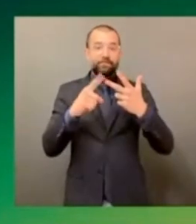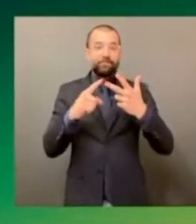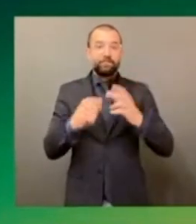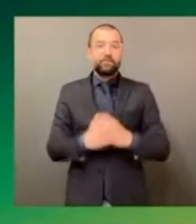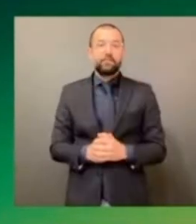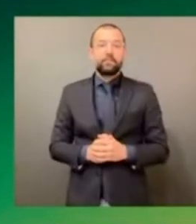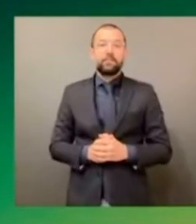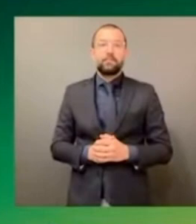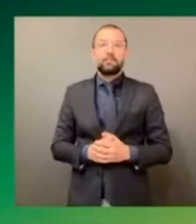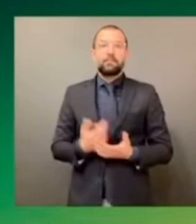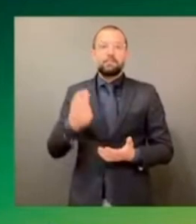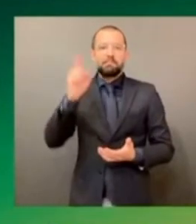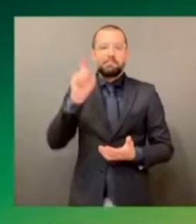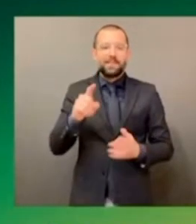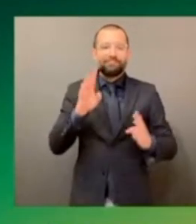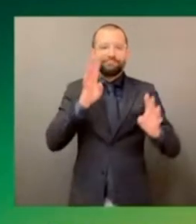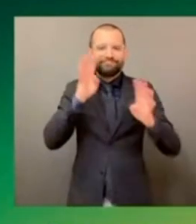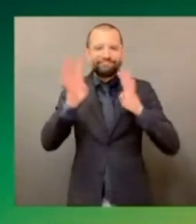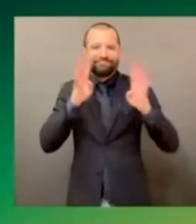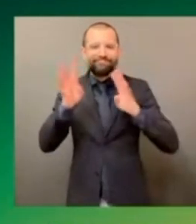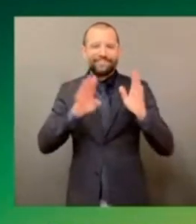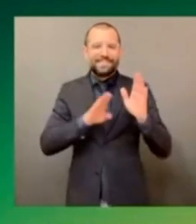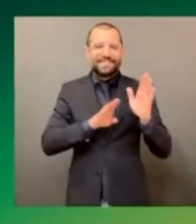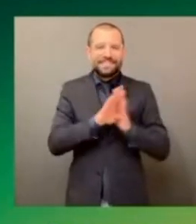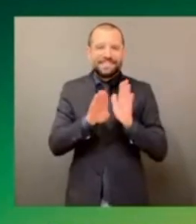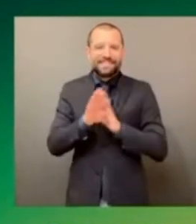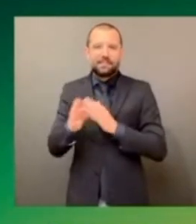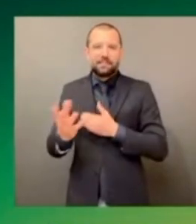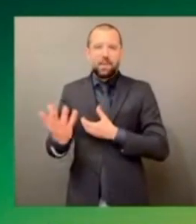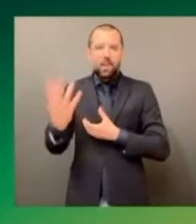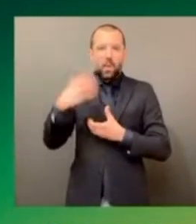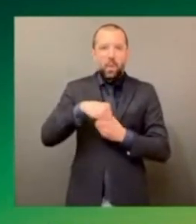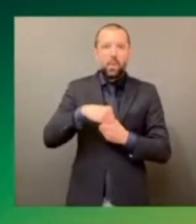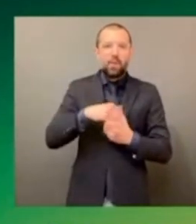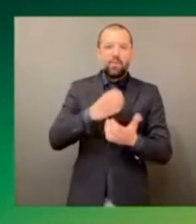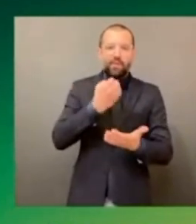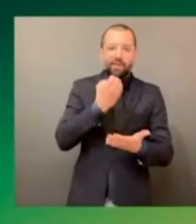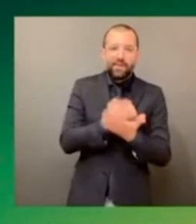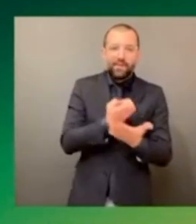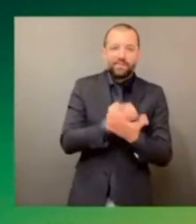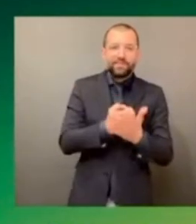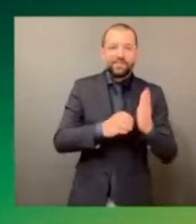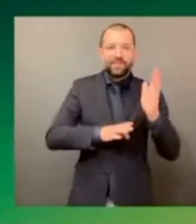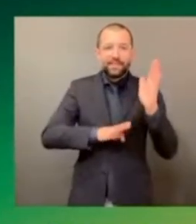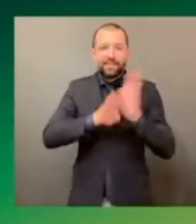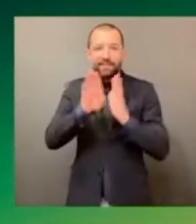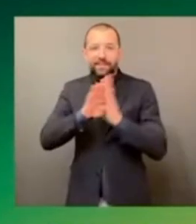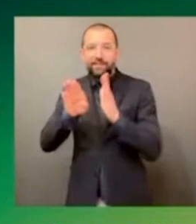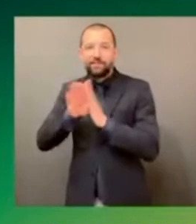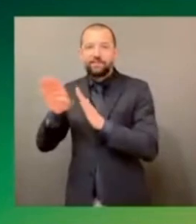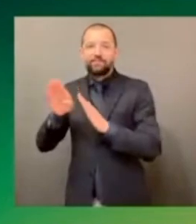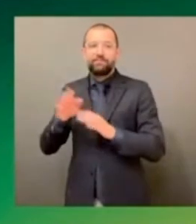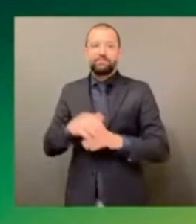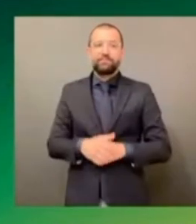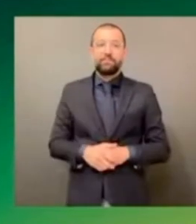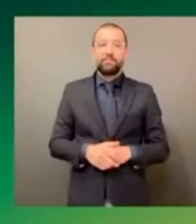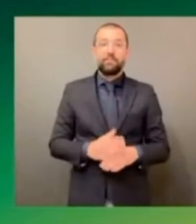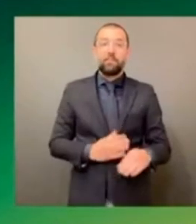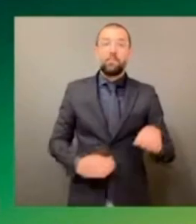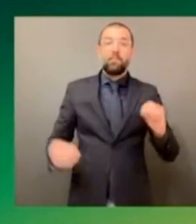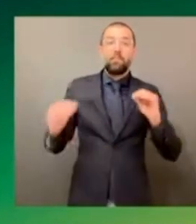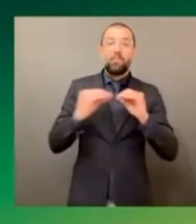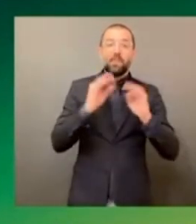create inclusive economic growth and to advance innovation,